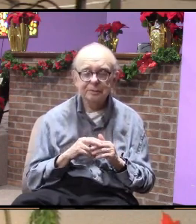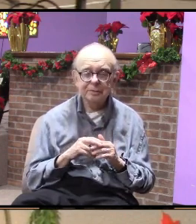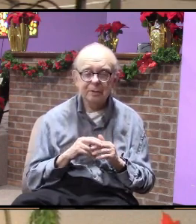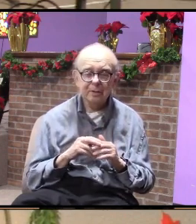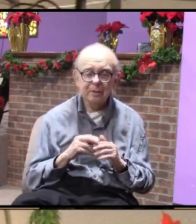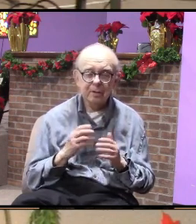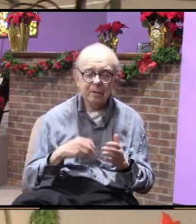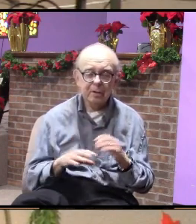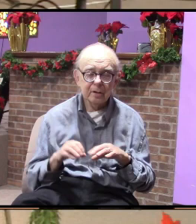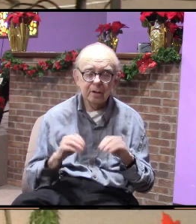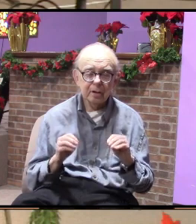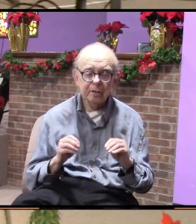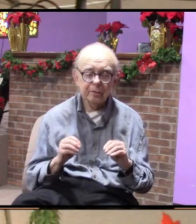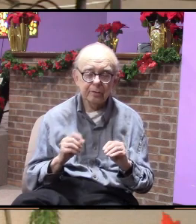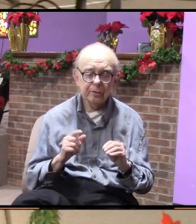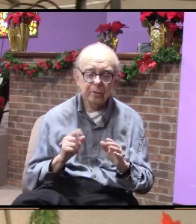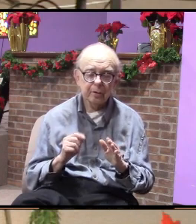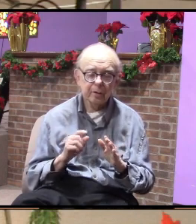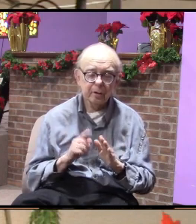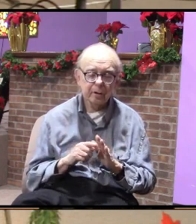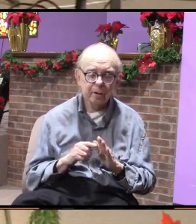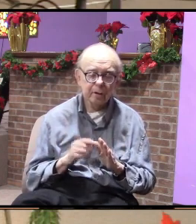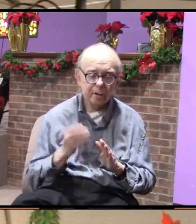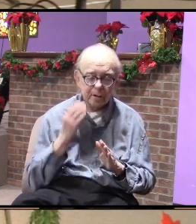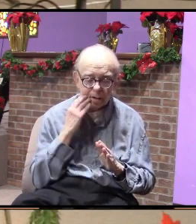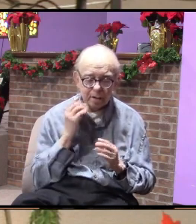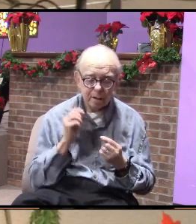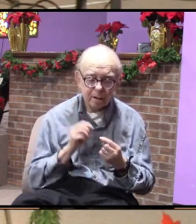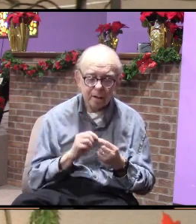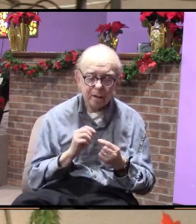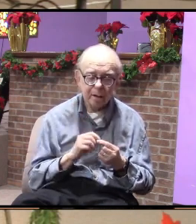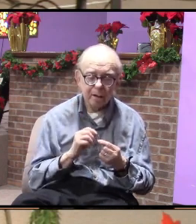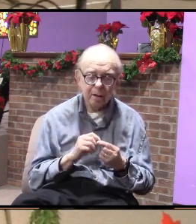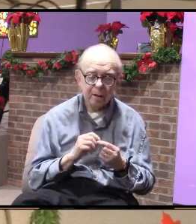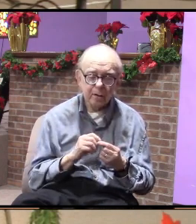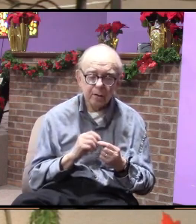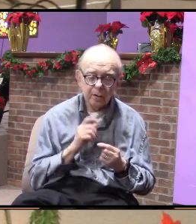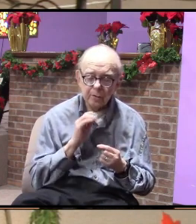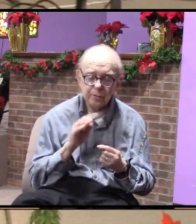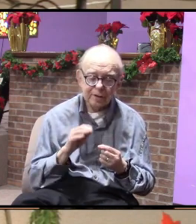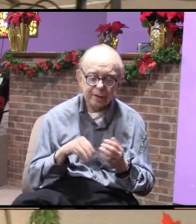I've been in the store 20 minutes, and I know exactly who's over in the next aisle.